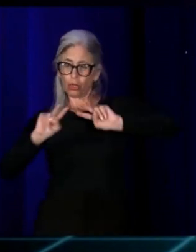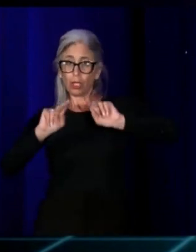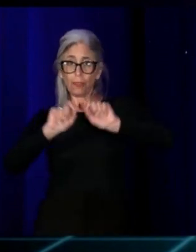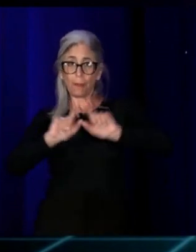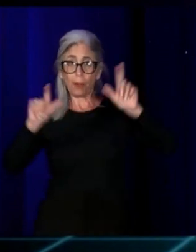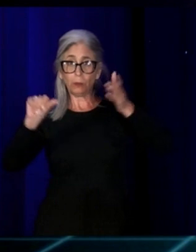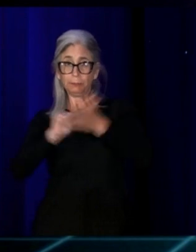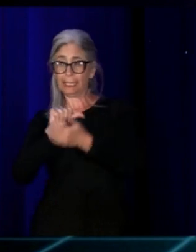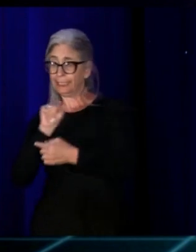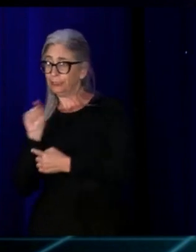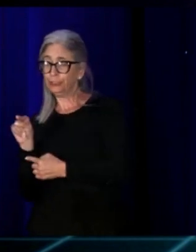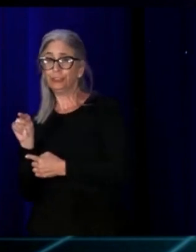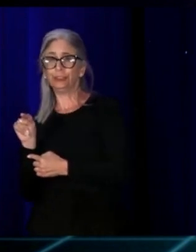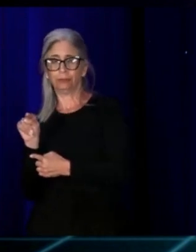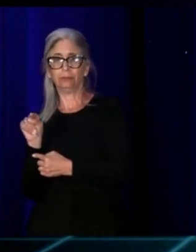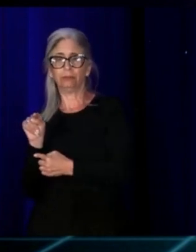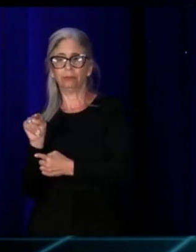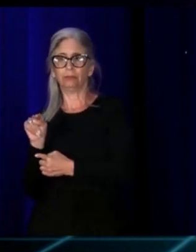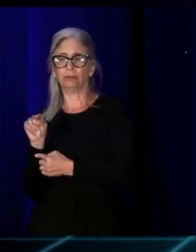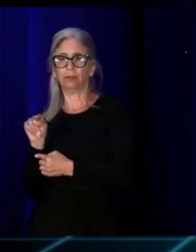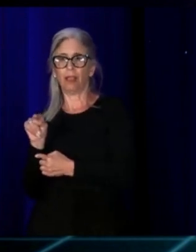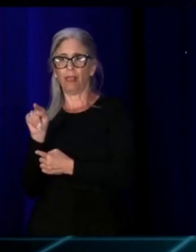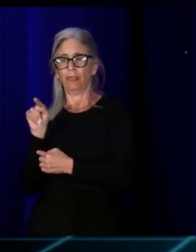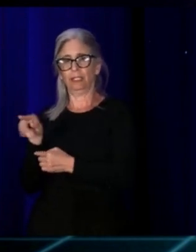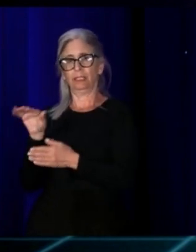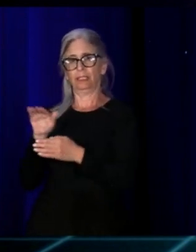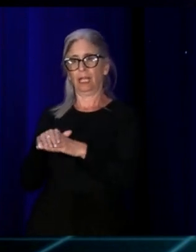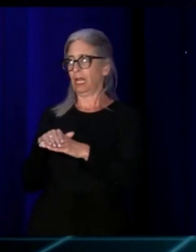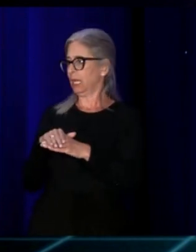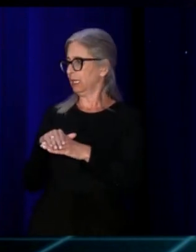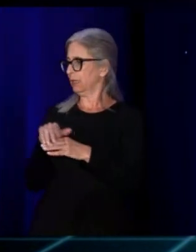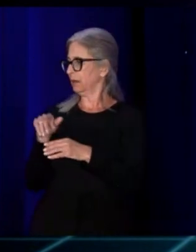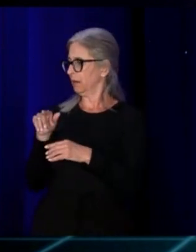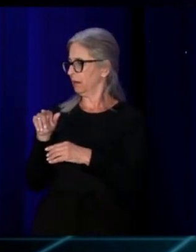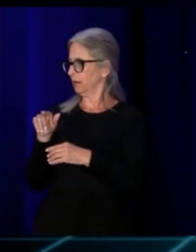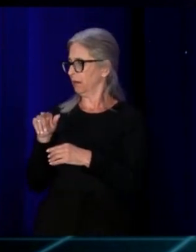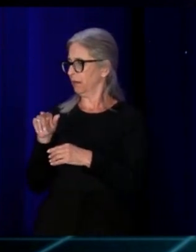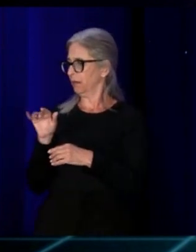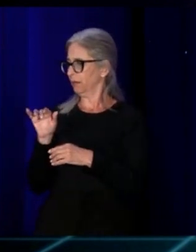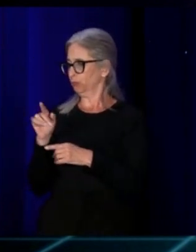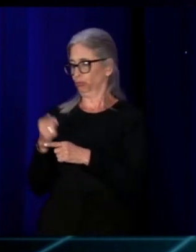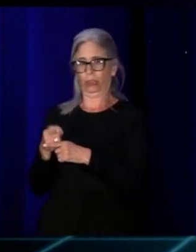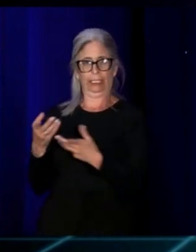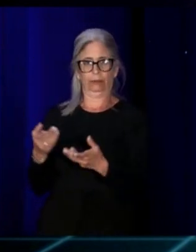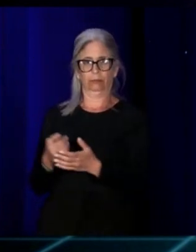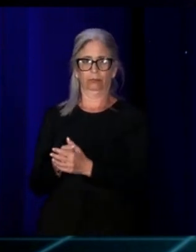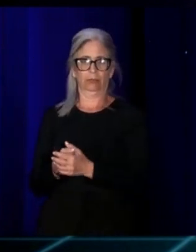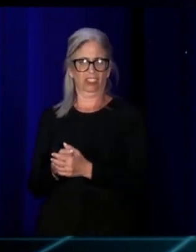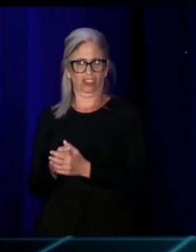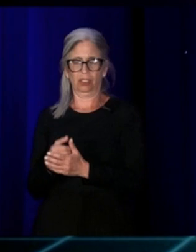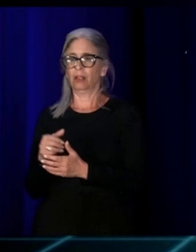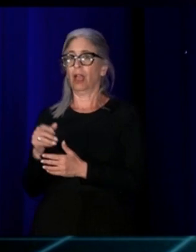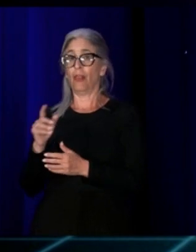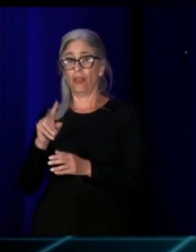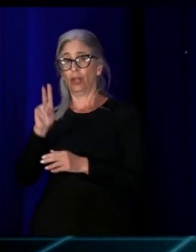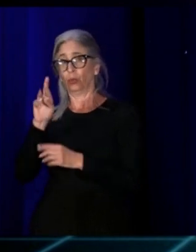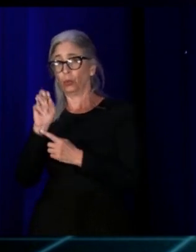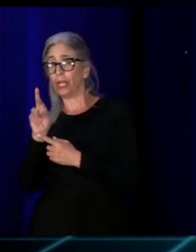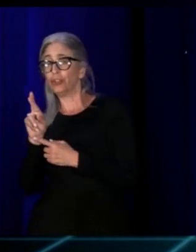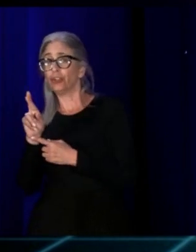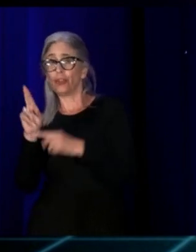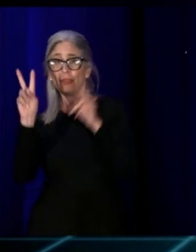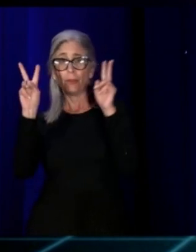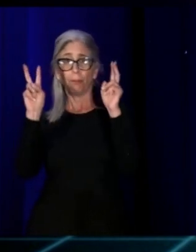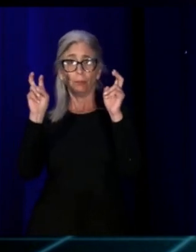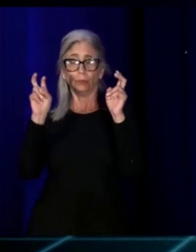page. And this is on the slug right here. This just renders the post content and title, and we